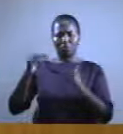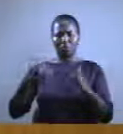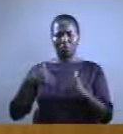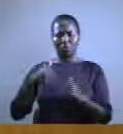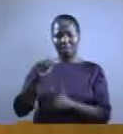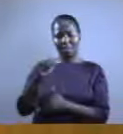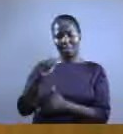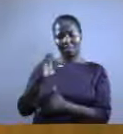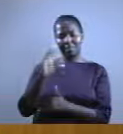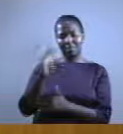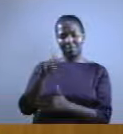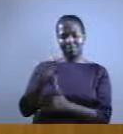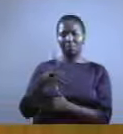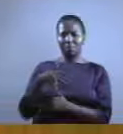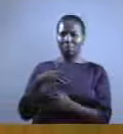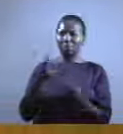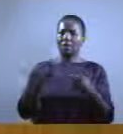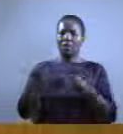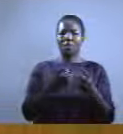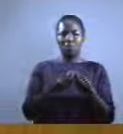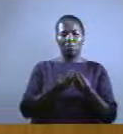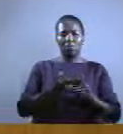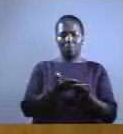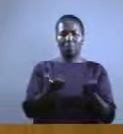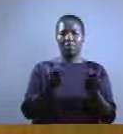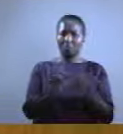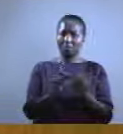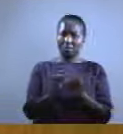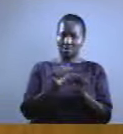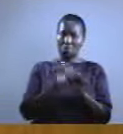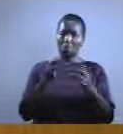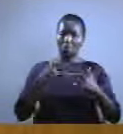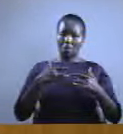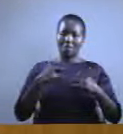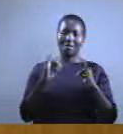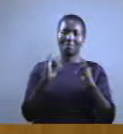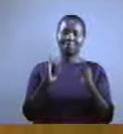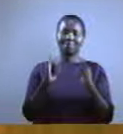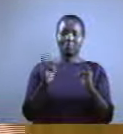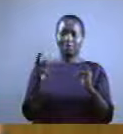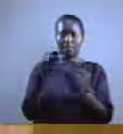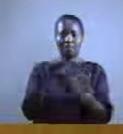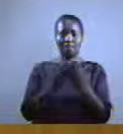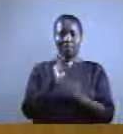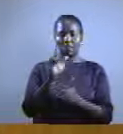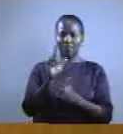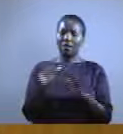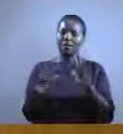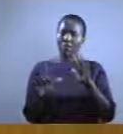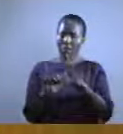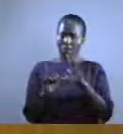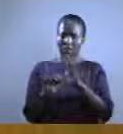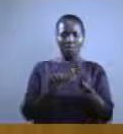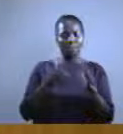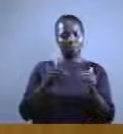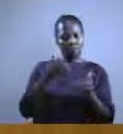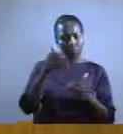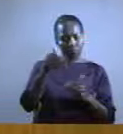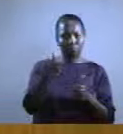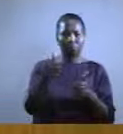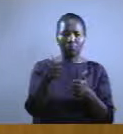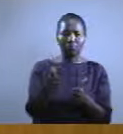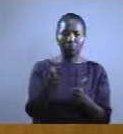ACDP join that sentiment and are similarly concerned and welcome this bill as a move in the right direction. And